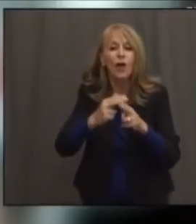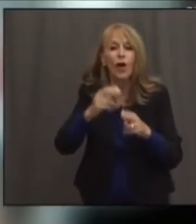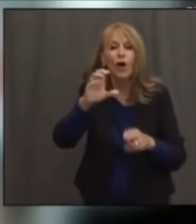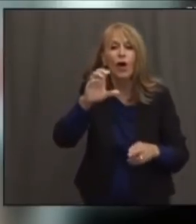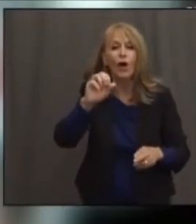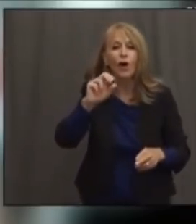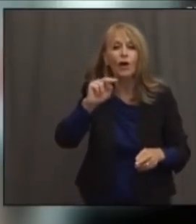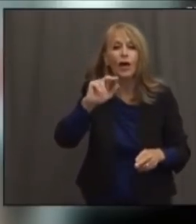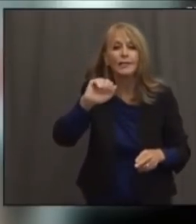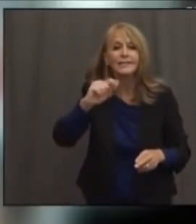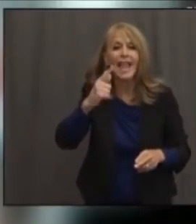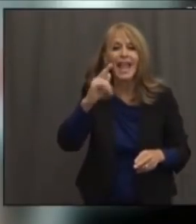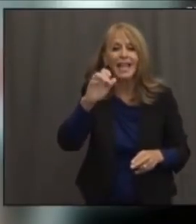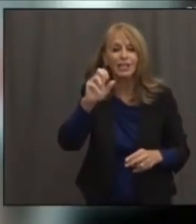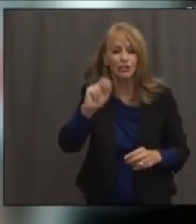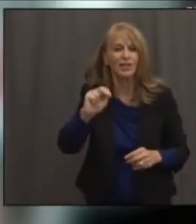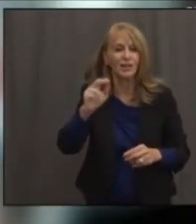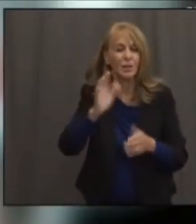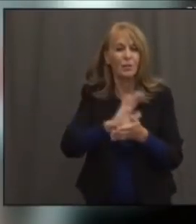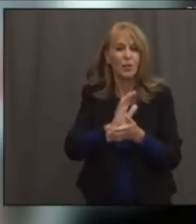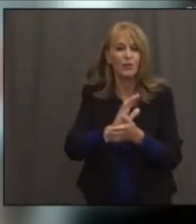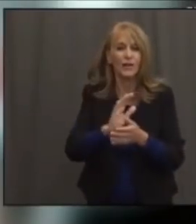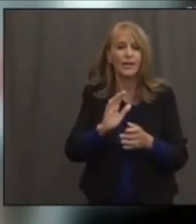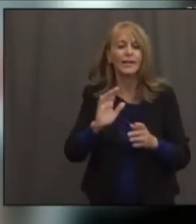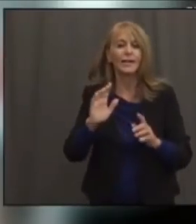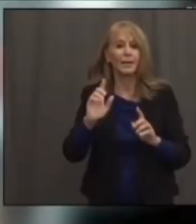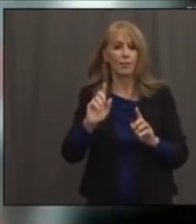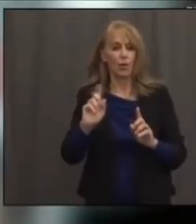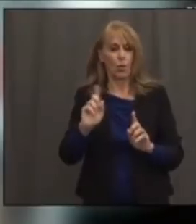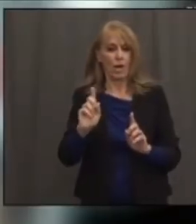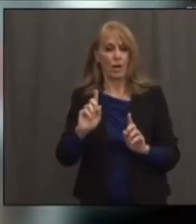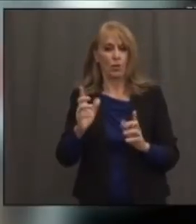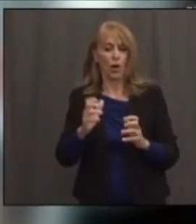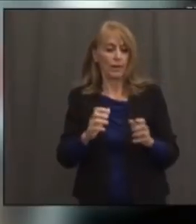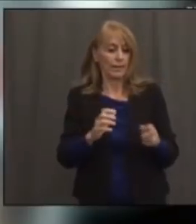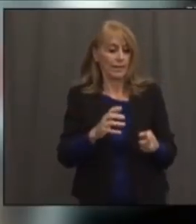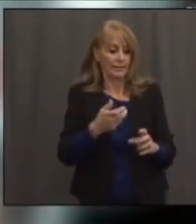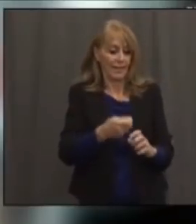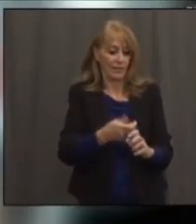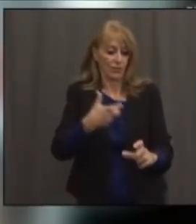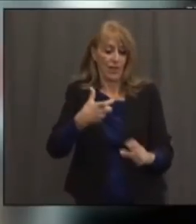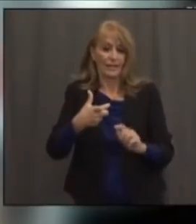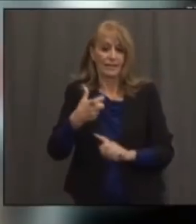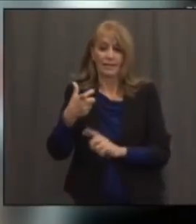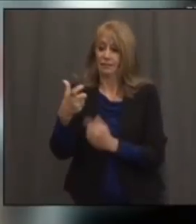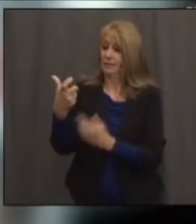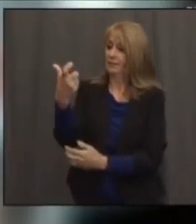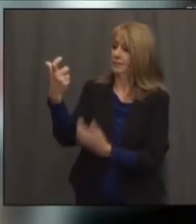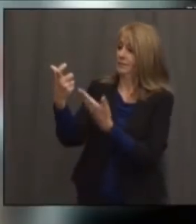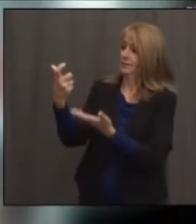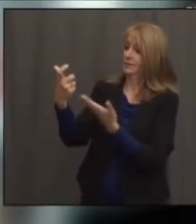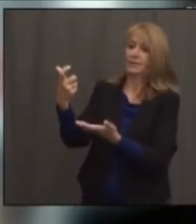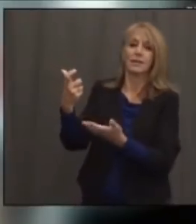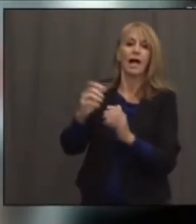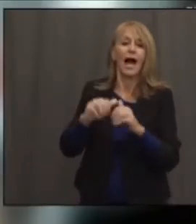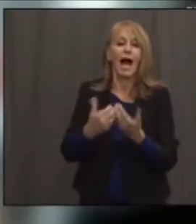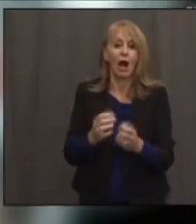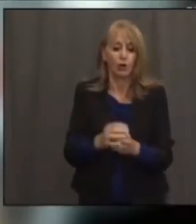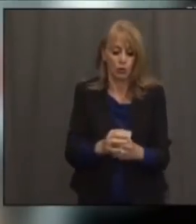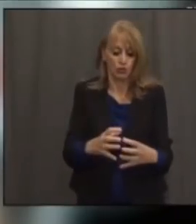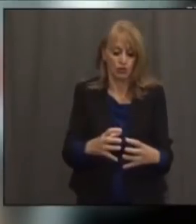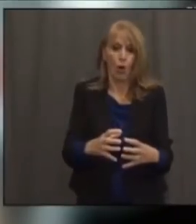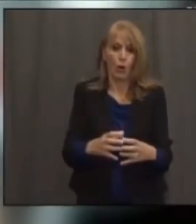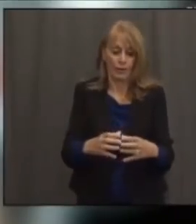did recently, the sticking point in them being able to get the vaccine in that movie was their inability to grow that virus in a cell